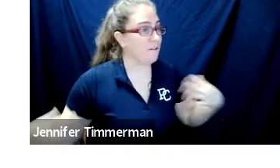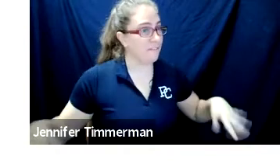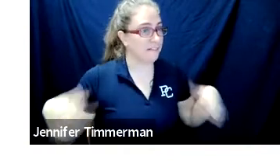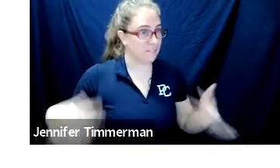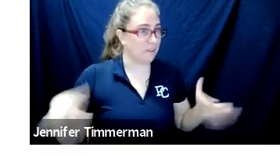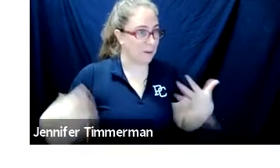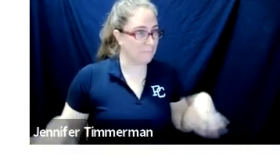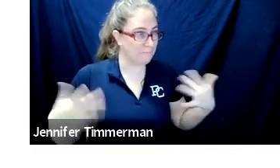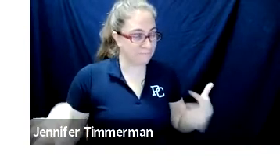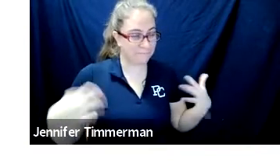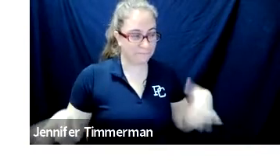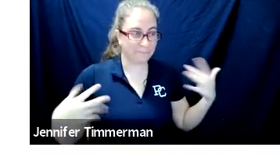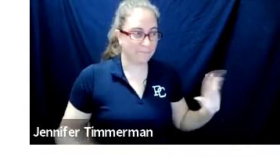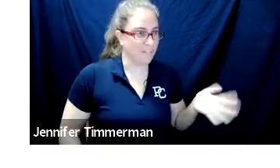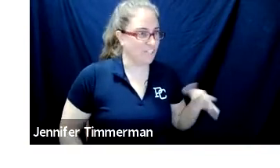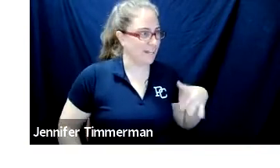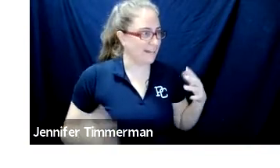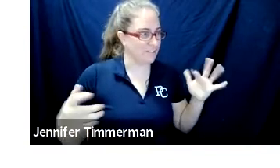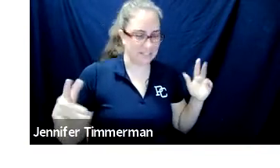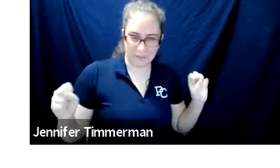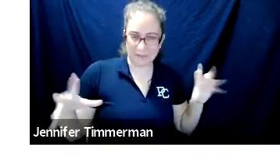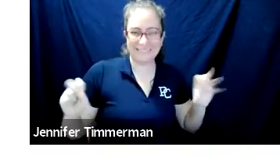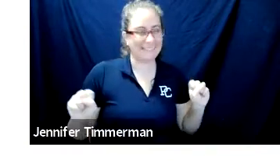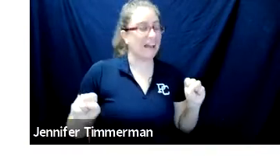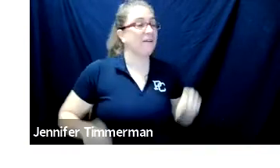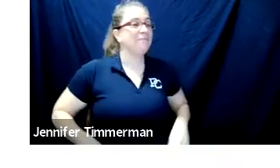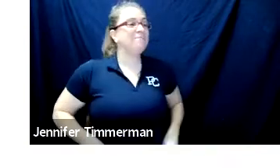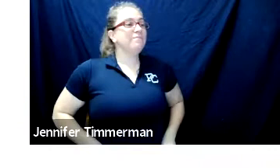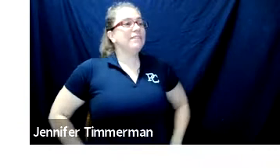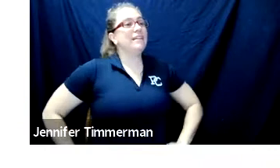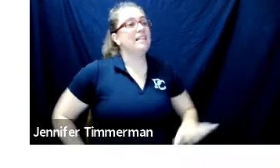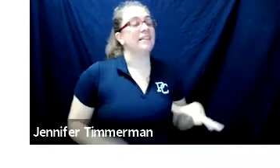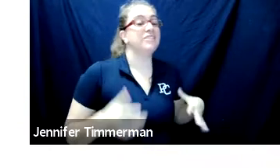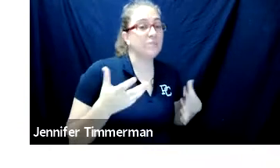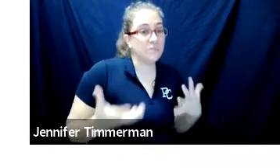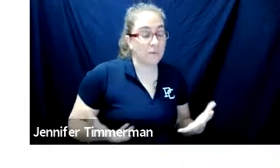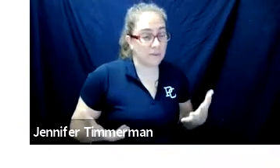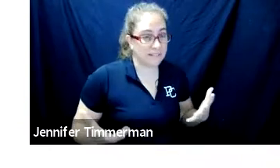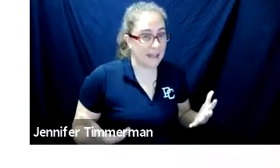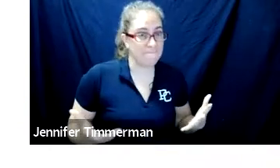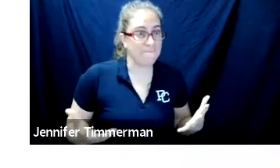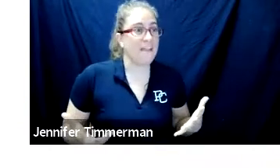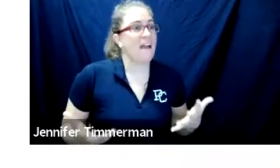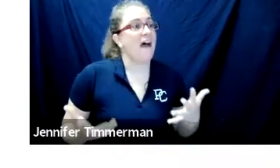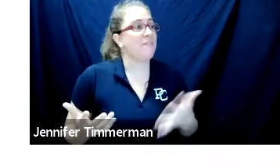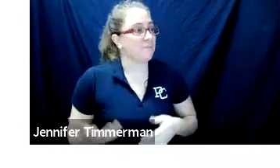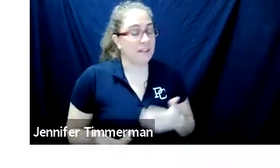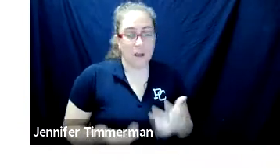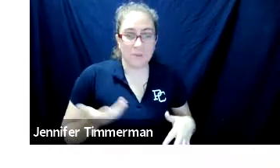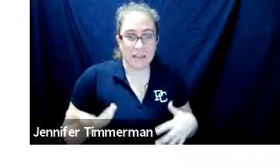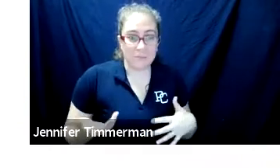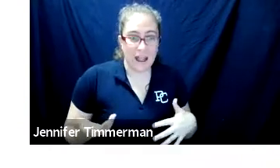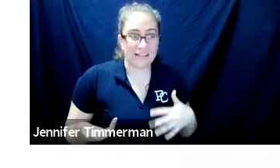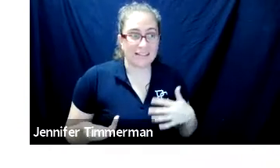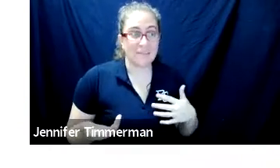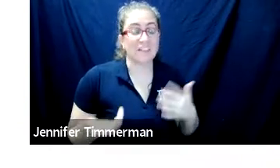How are we feeling so far? Can you shake it out just a little bit? Okay. Let's do those one more time. And then I'm going to help